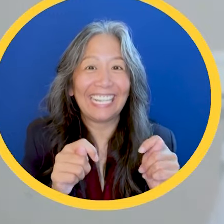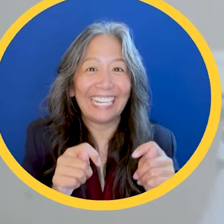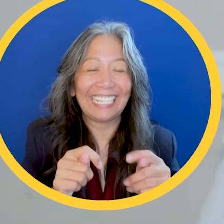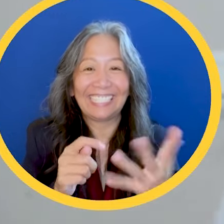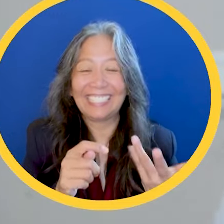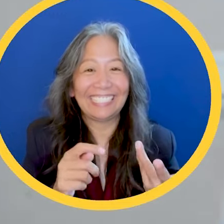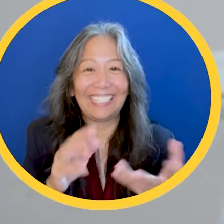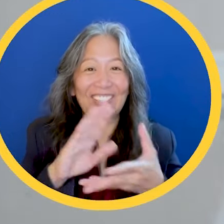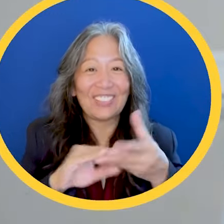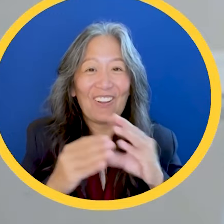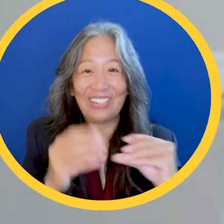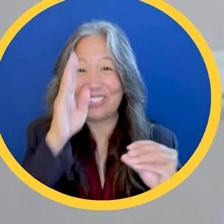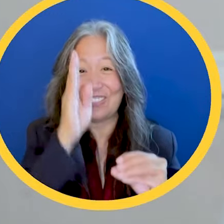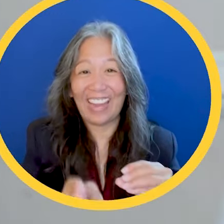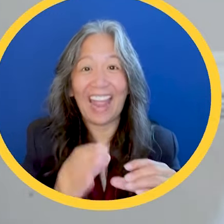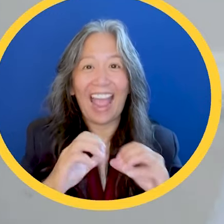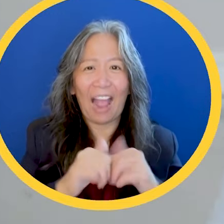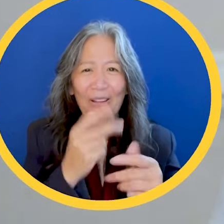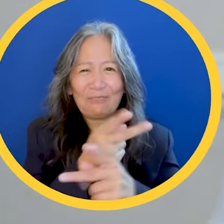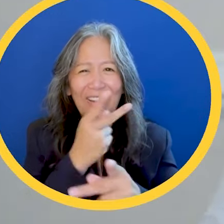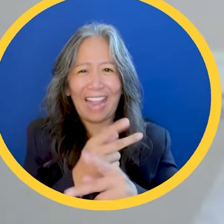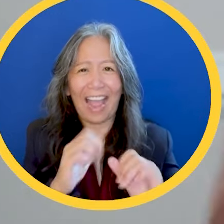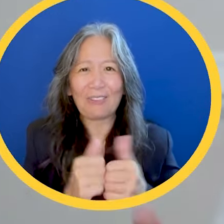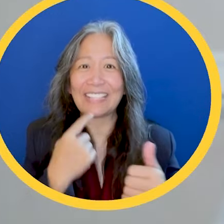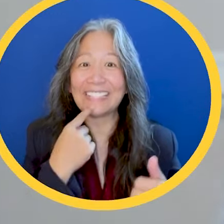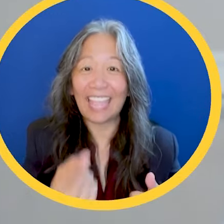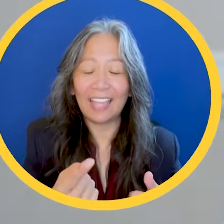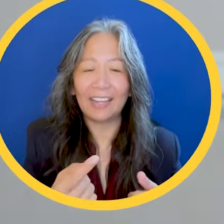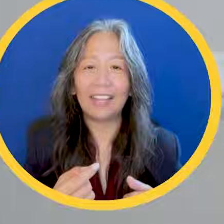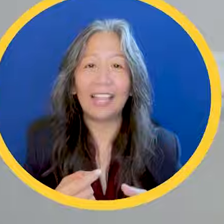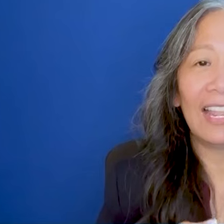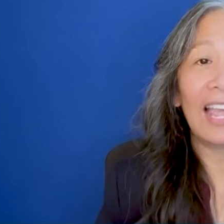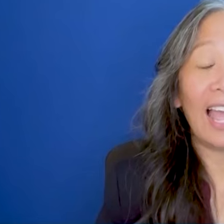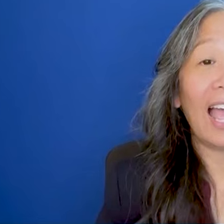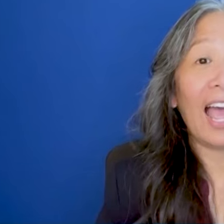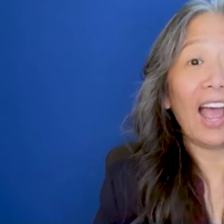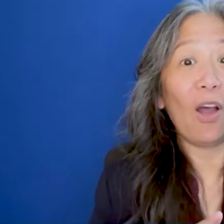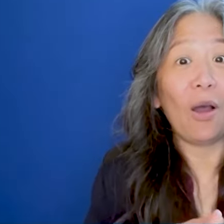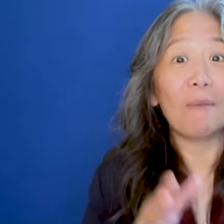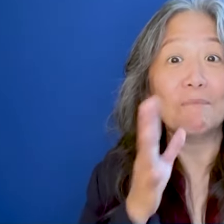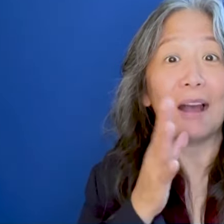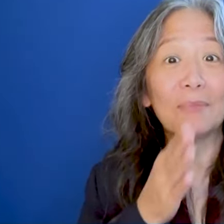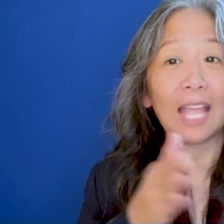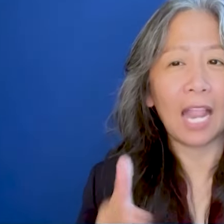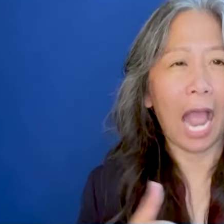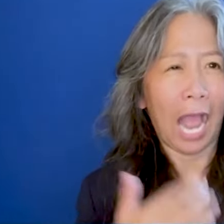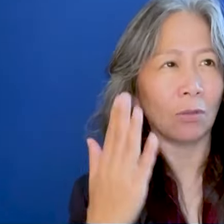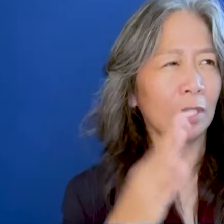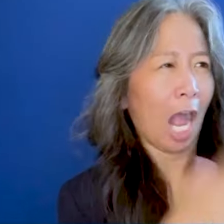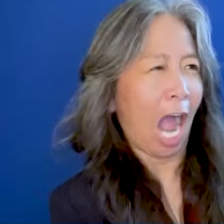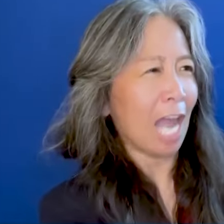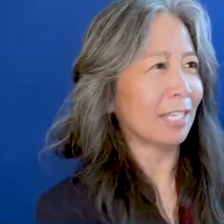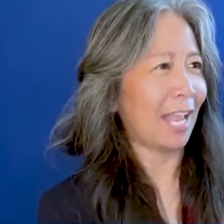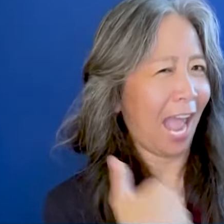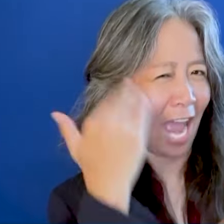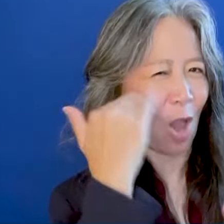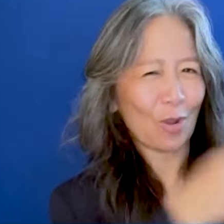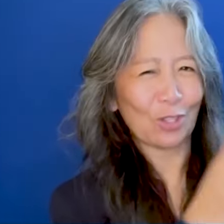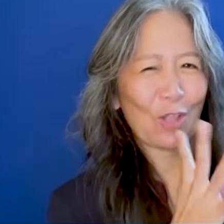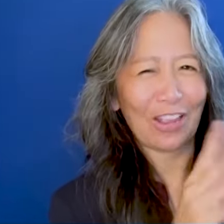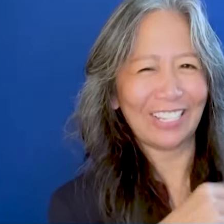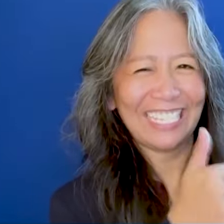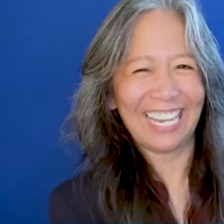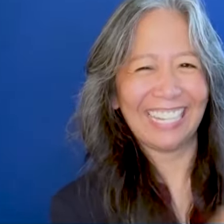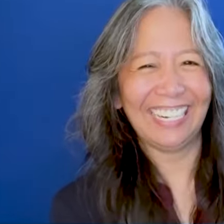trying to get our story straight so that we could figure out on how we can tell her. Right. And then here's a mom on the side. I know you guys are talking to each other.